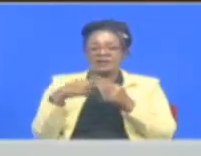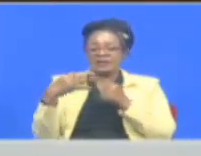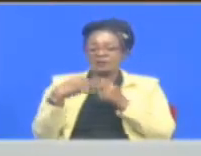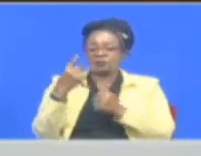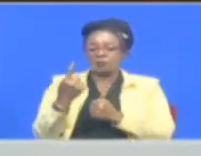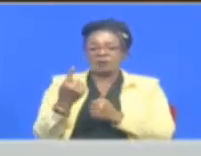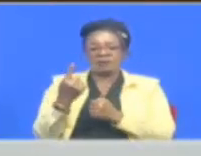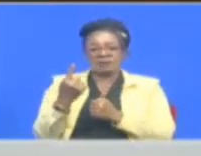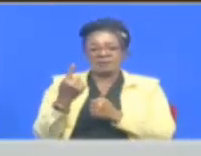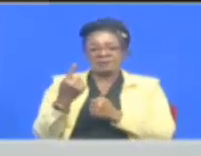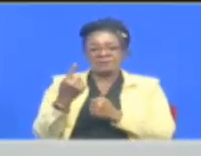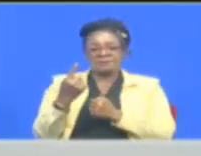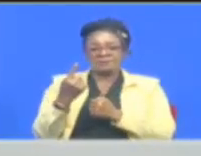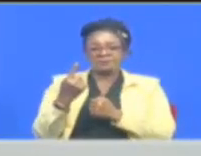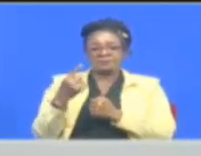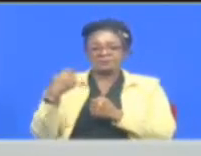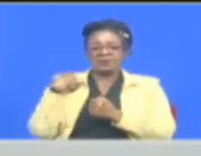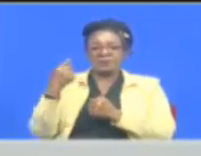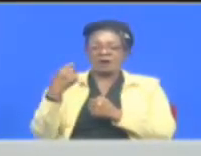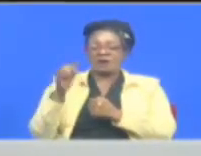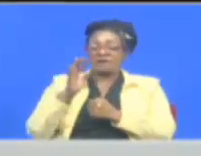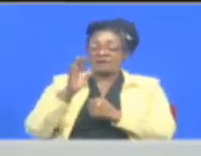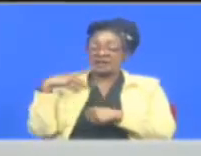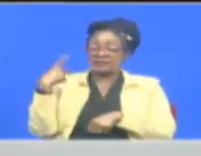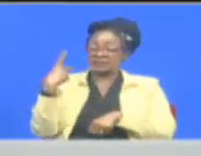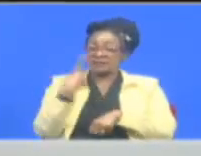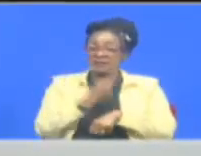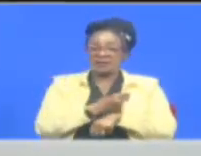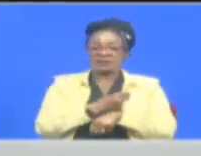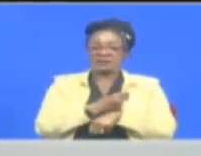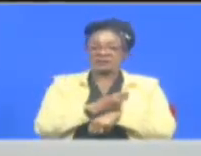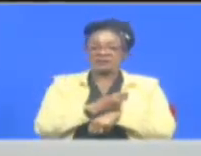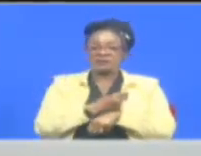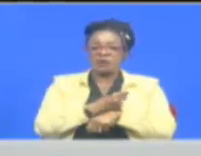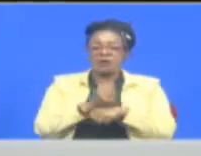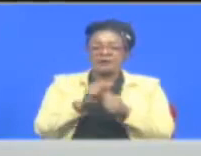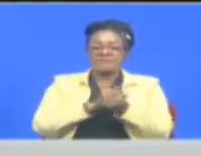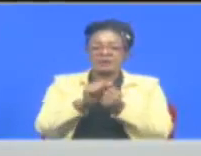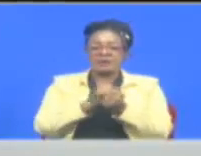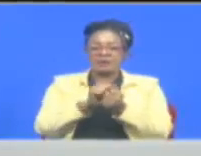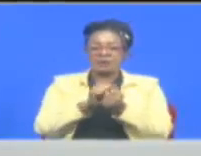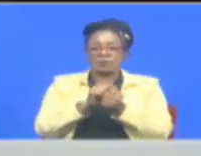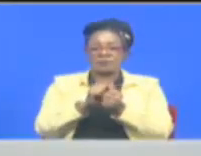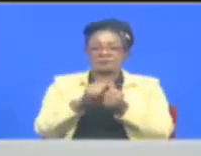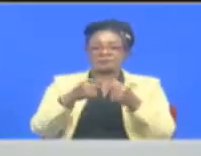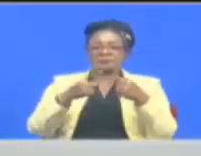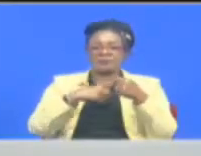211,781. Now, the number of vaccine doses administered on Friday was